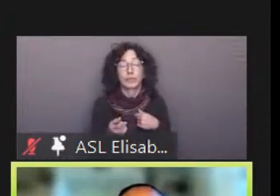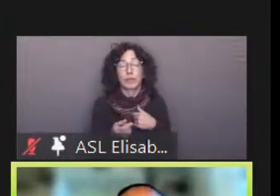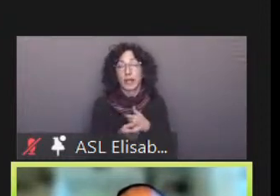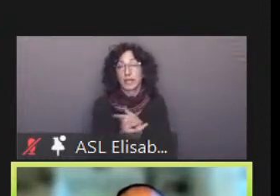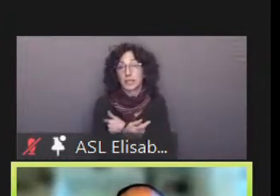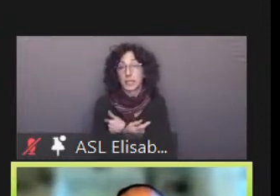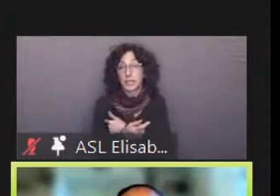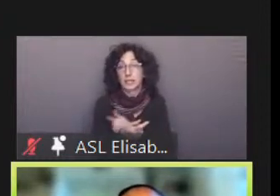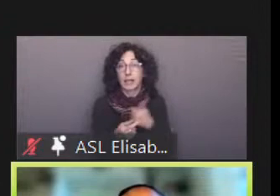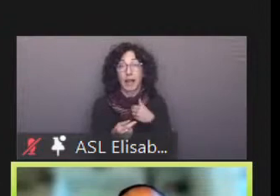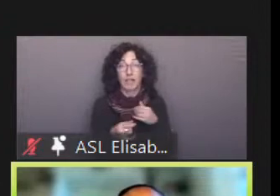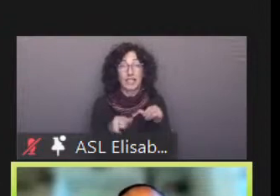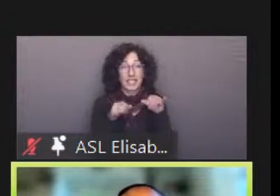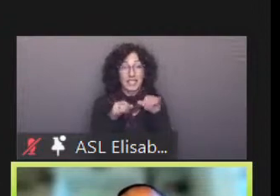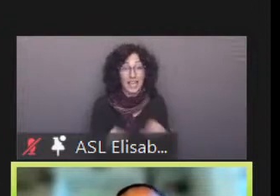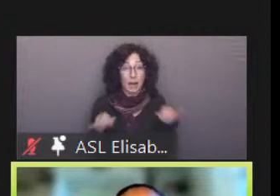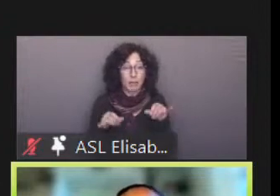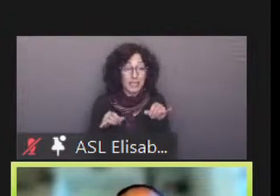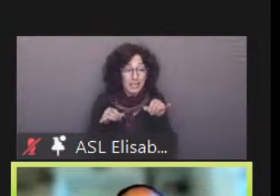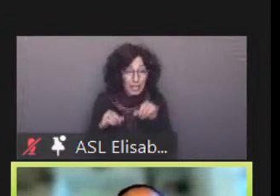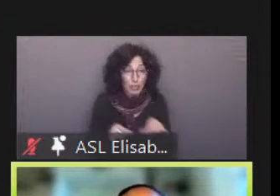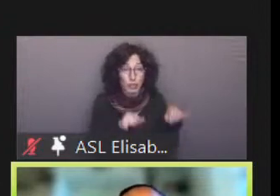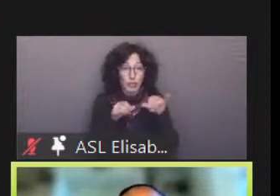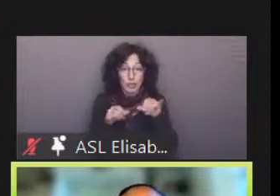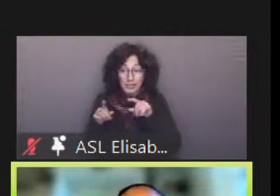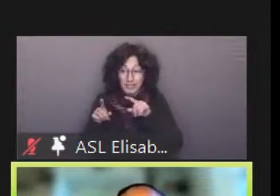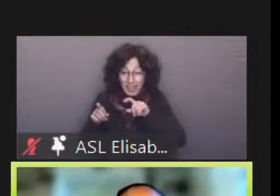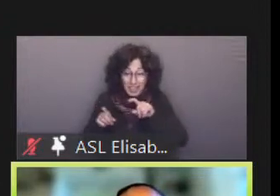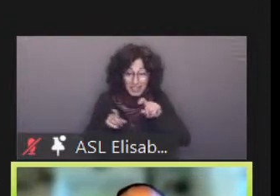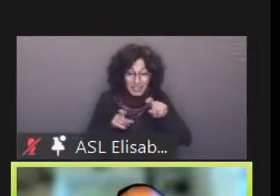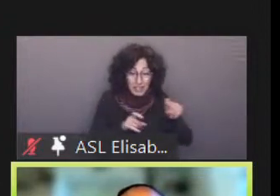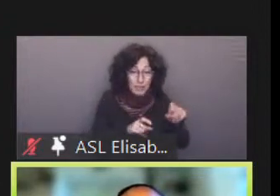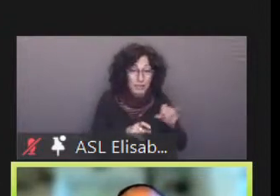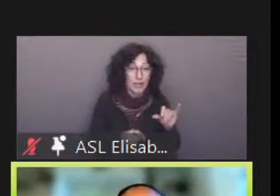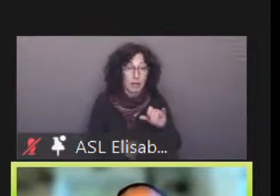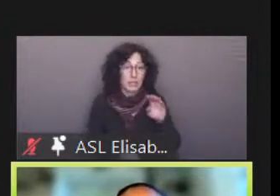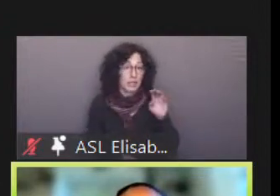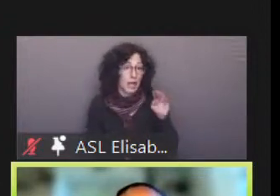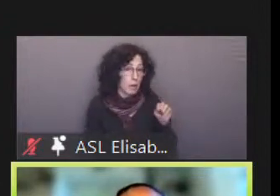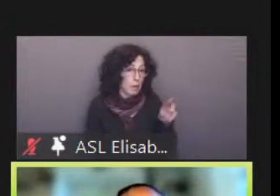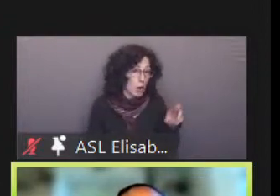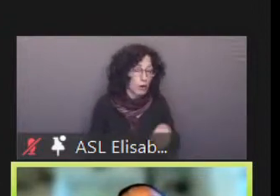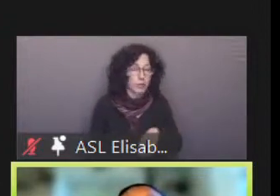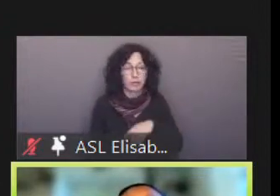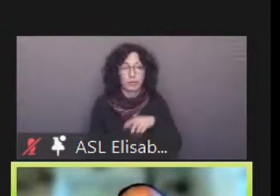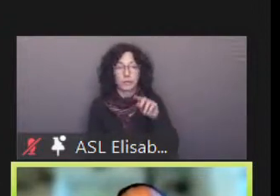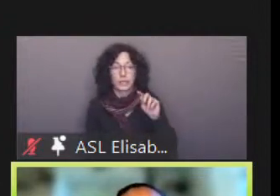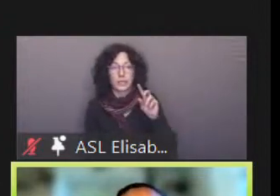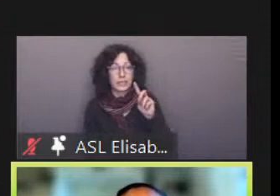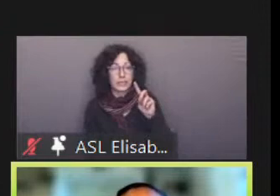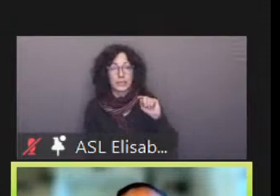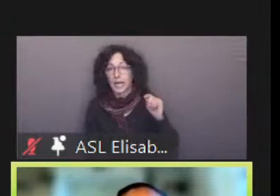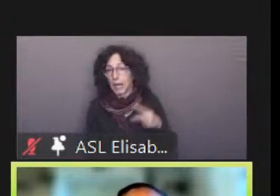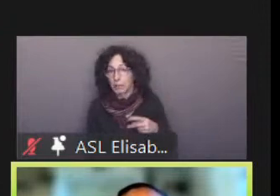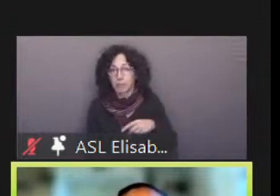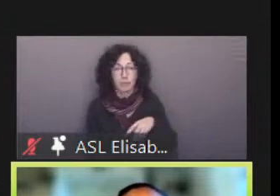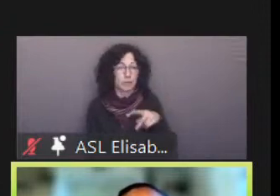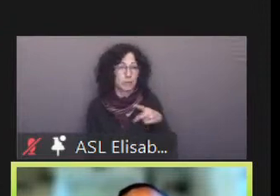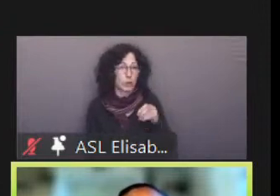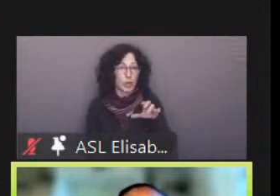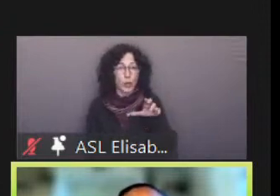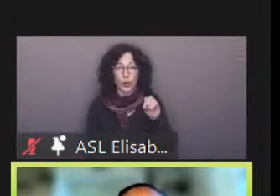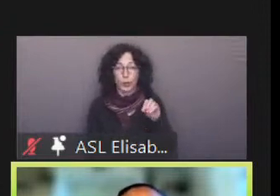same regulatory standards as other vaccines, like MMR or DTaP or poliovirus